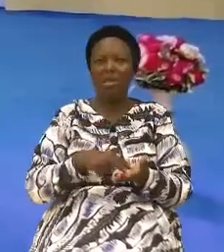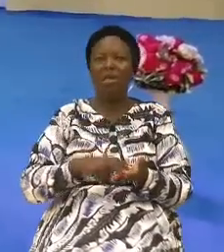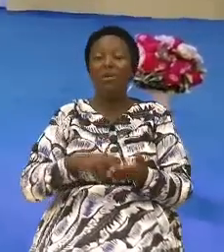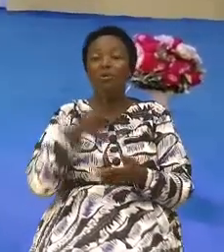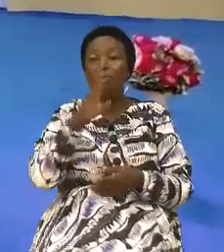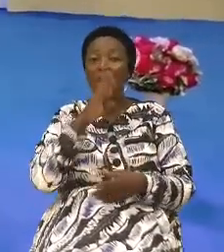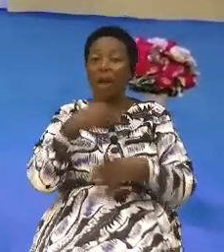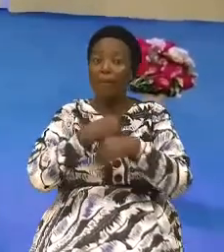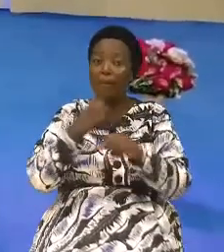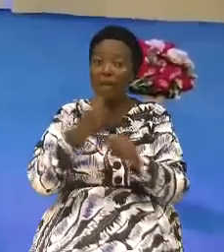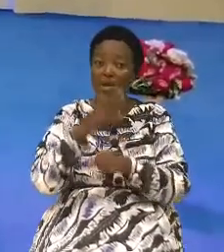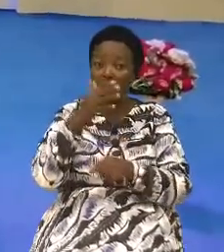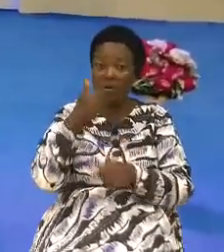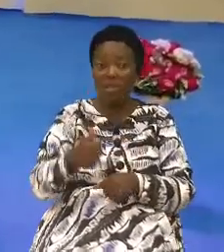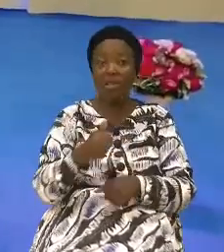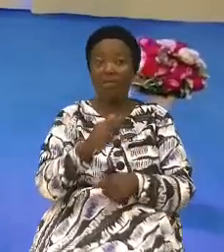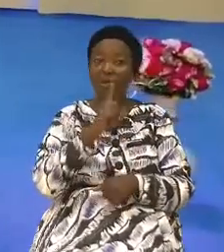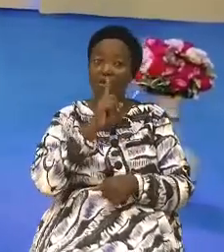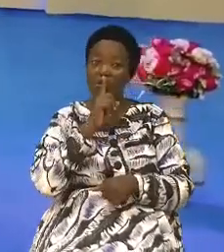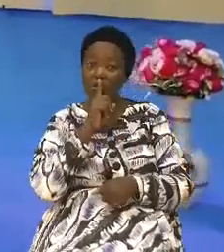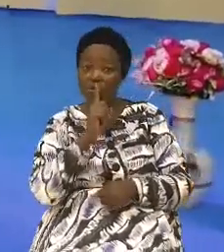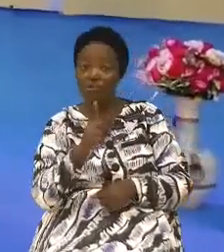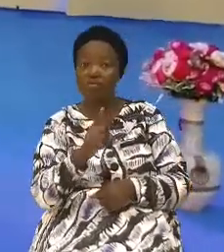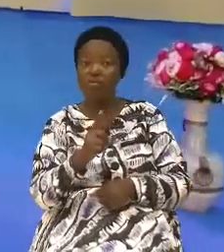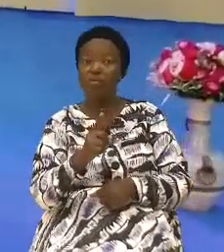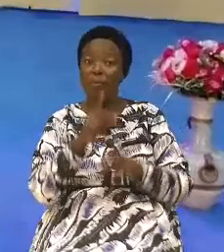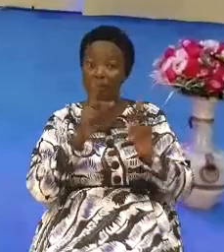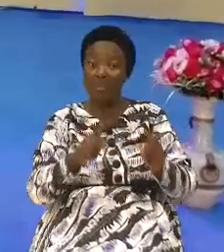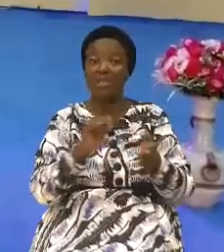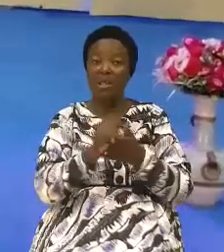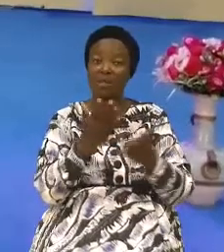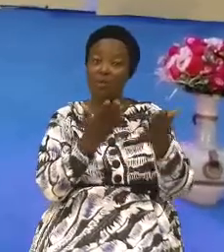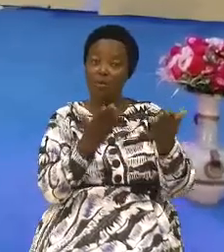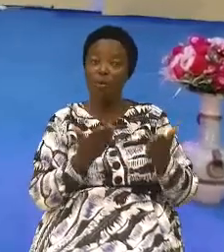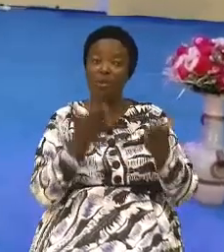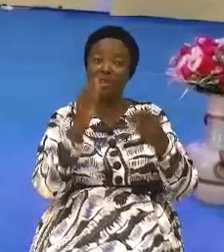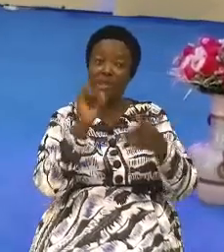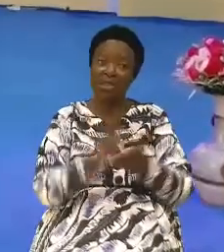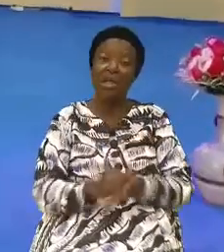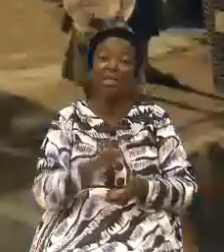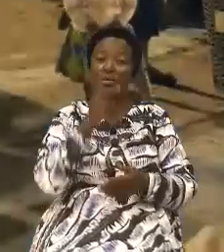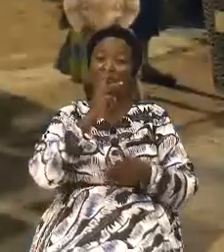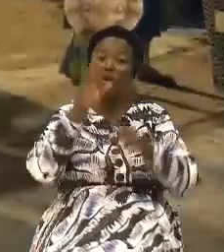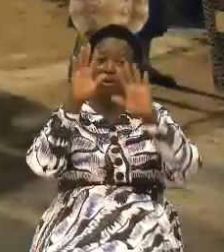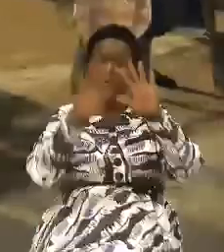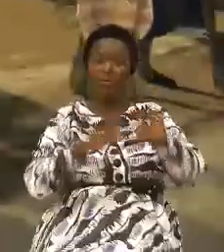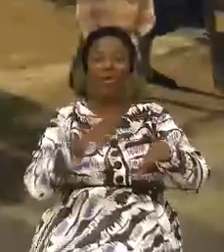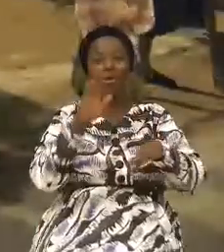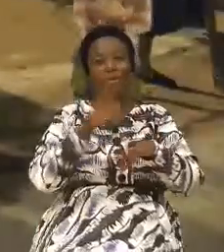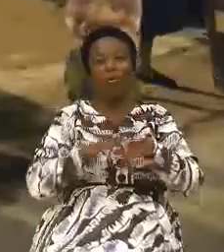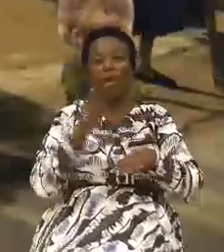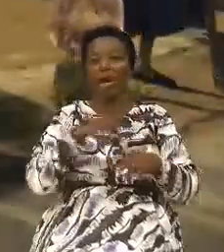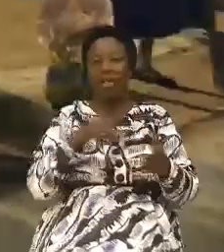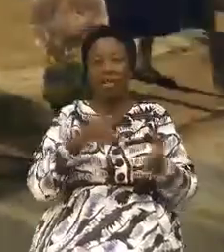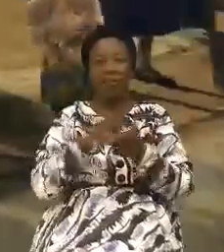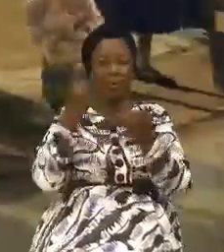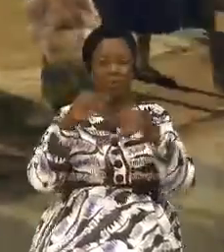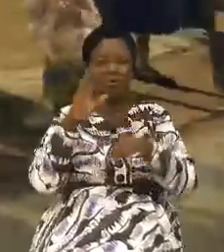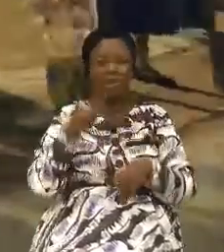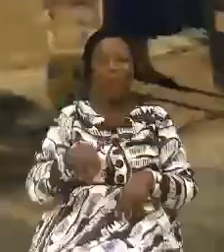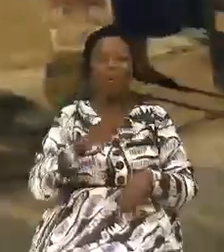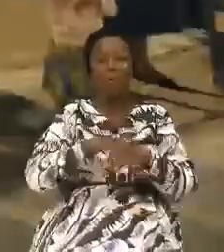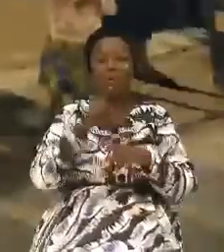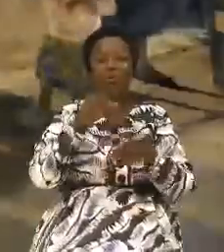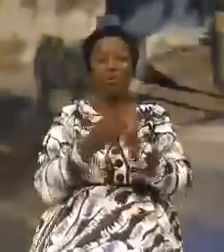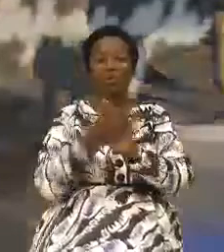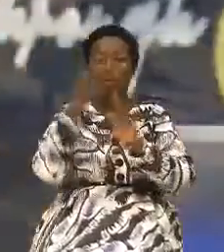a candidate for that rain to come down. It will come down upon you. Look at Hosea